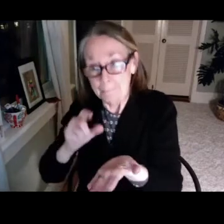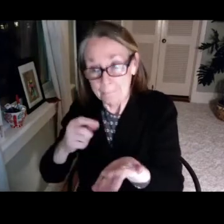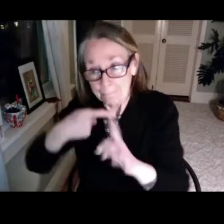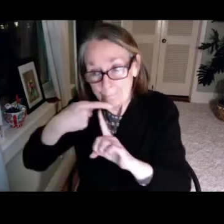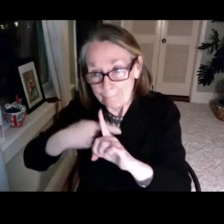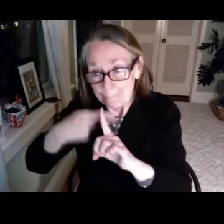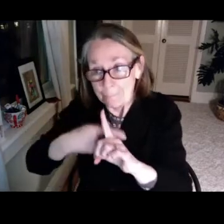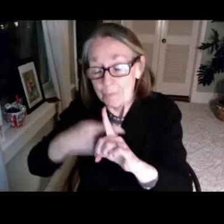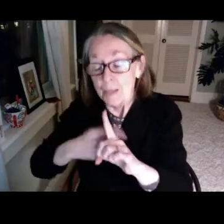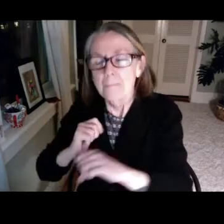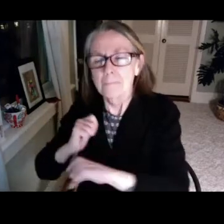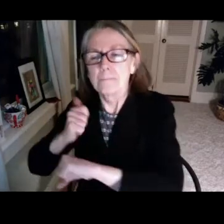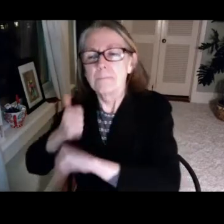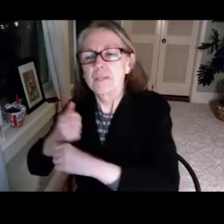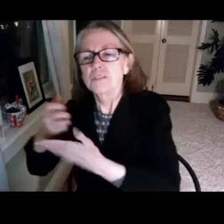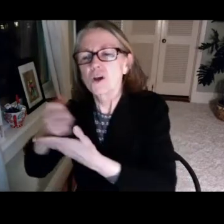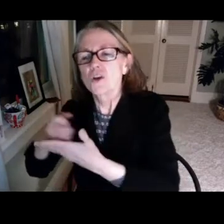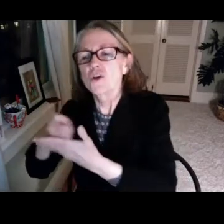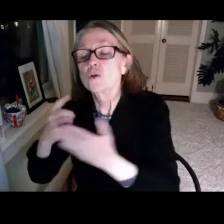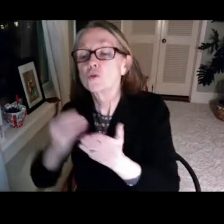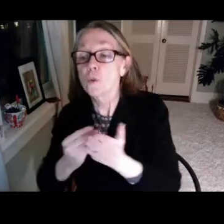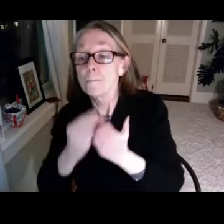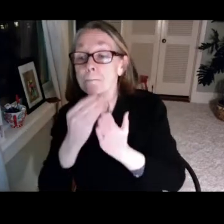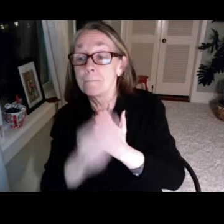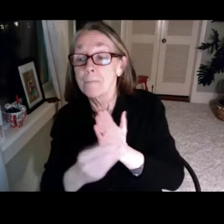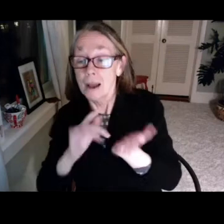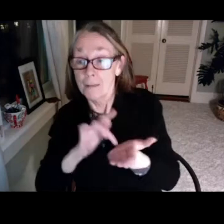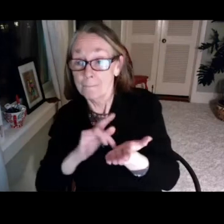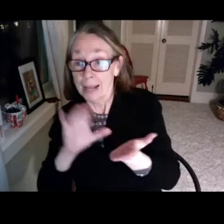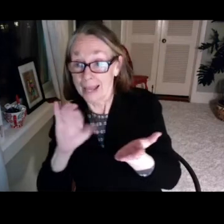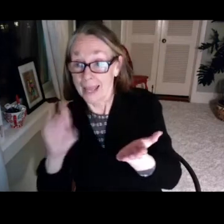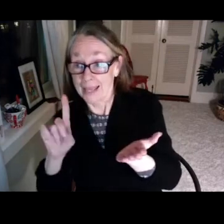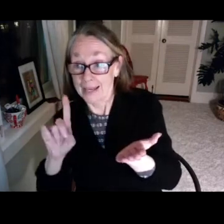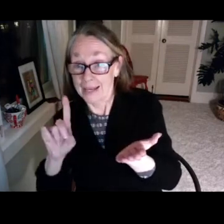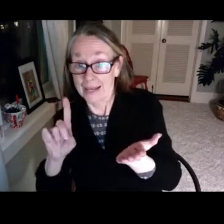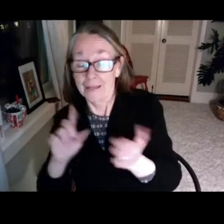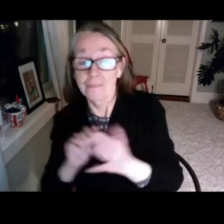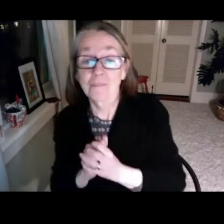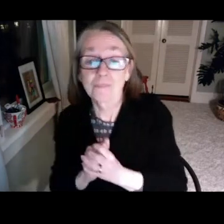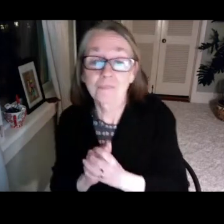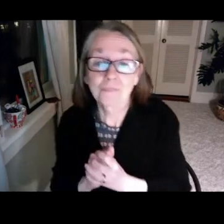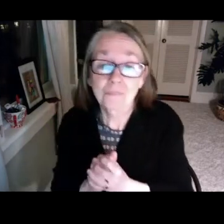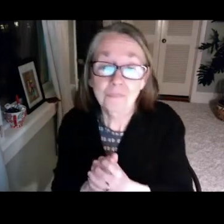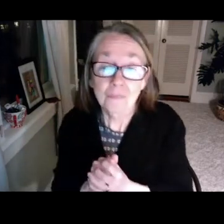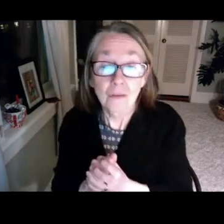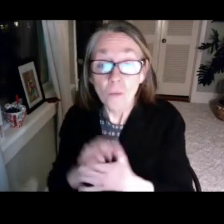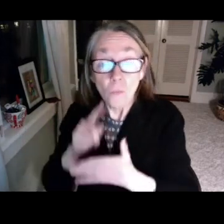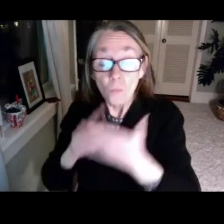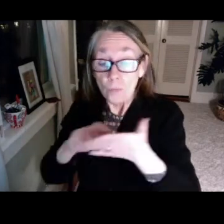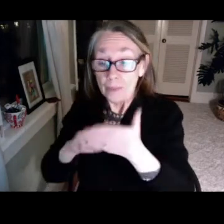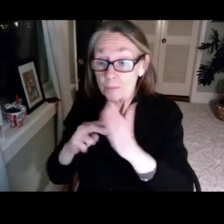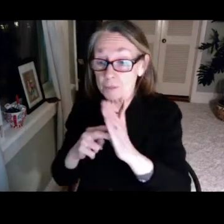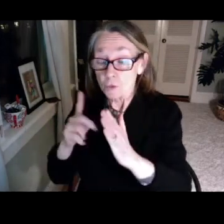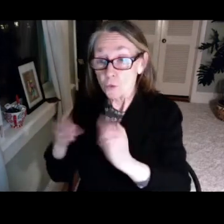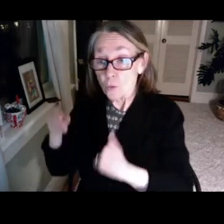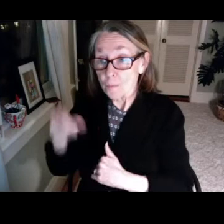call buying into Medicaid. So in that respect, what you're doing is paying